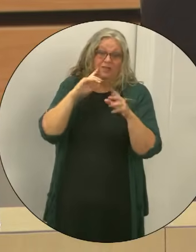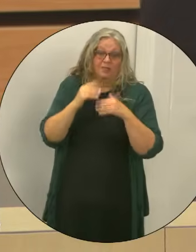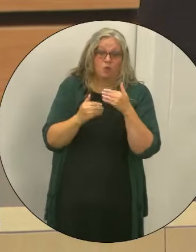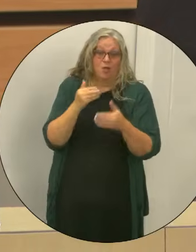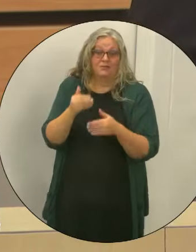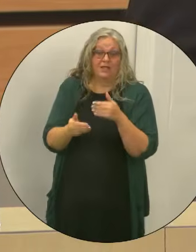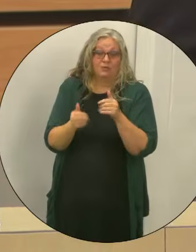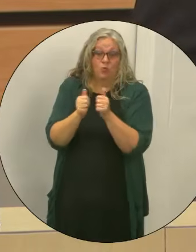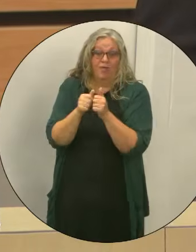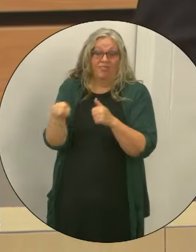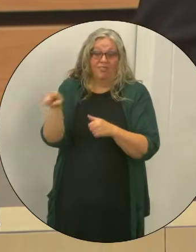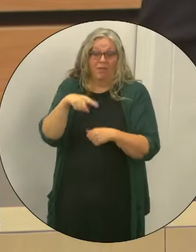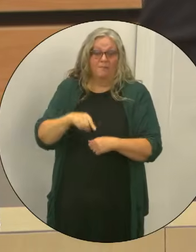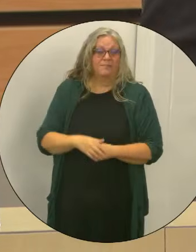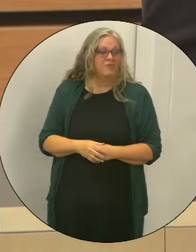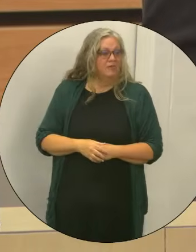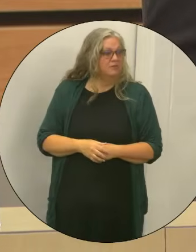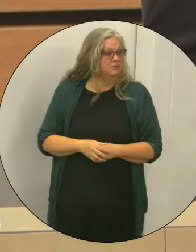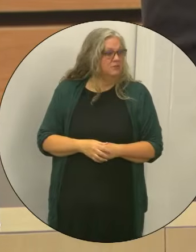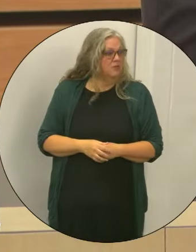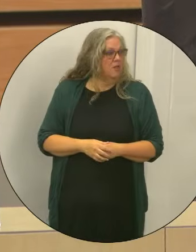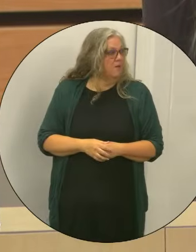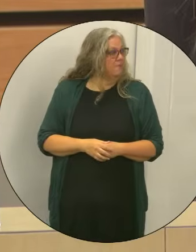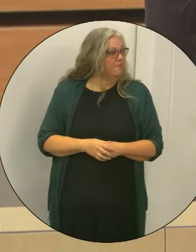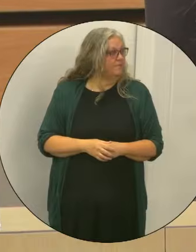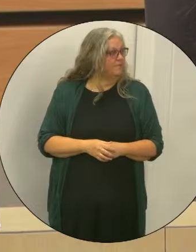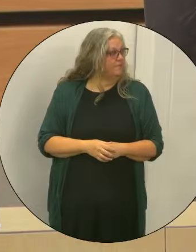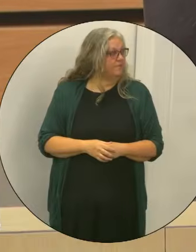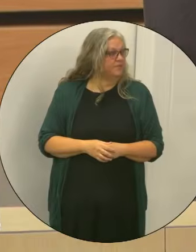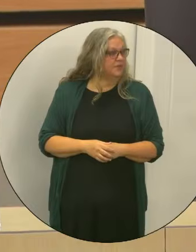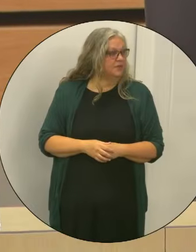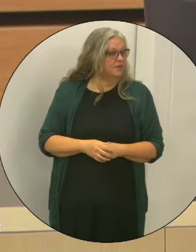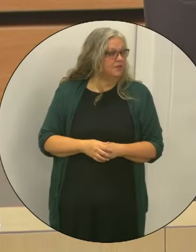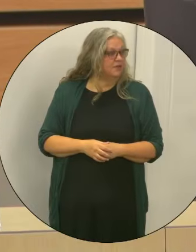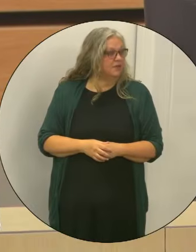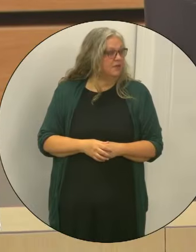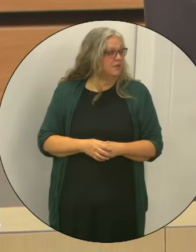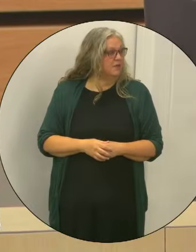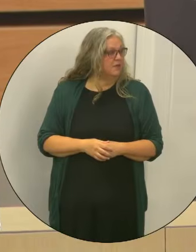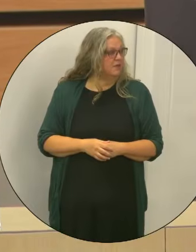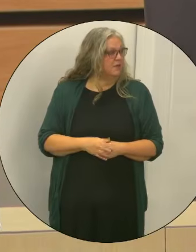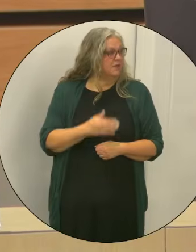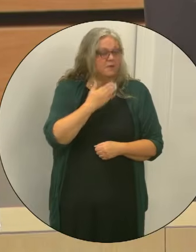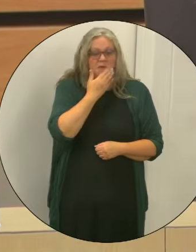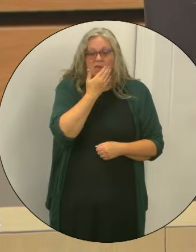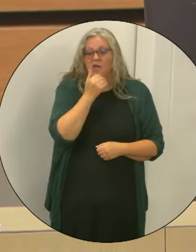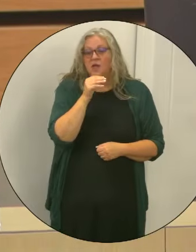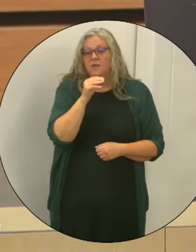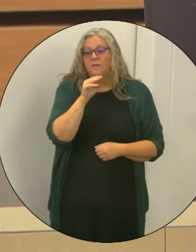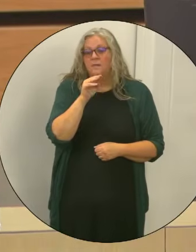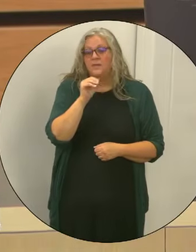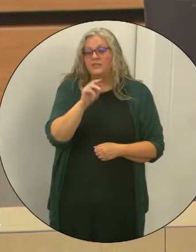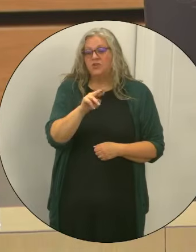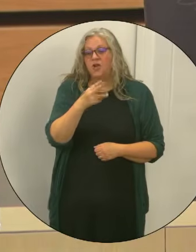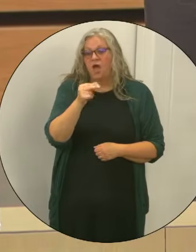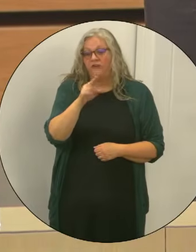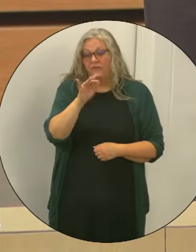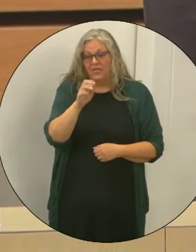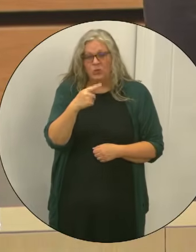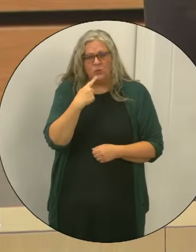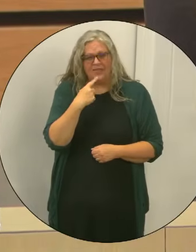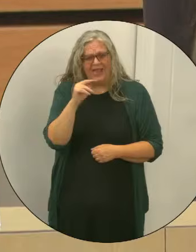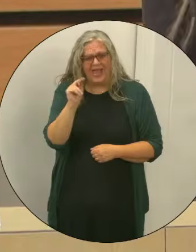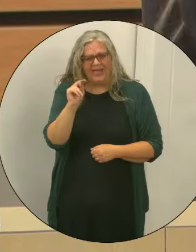them. Huffman, did I say it right? Yes. Okay. Mr. Huffman, so you mentioned